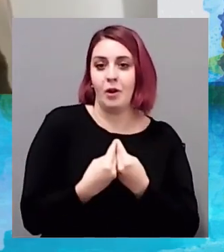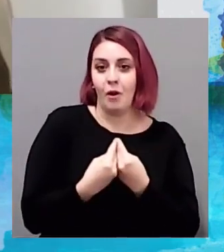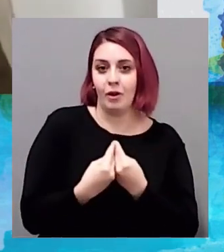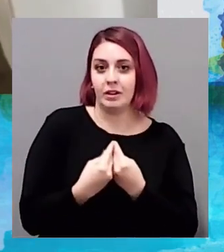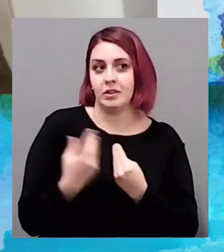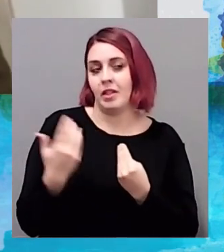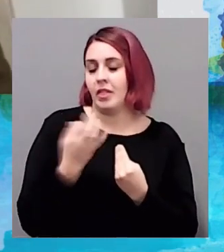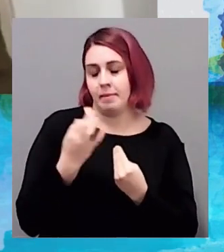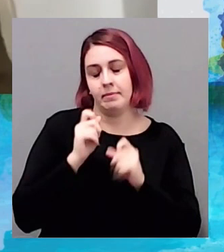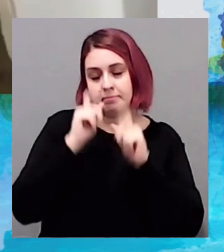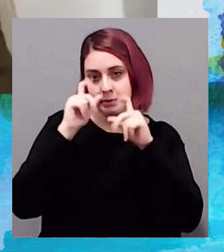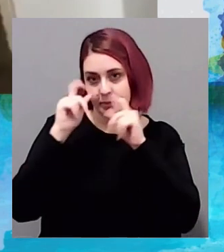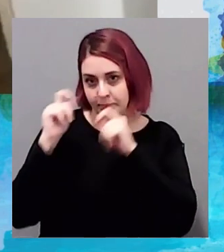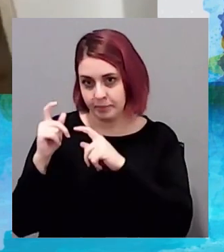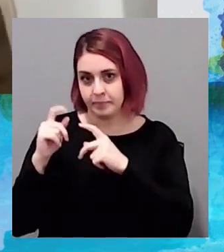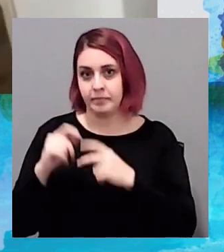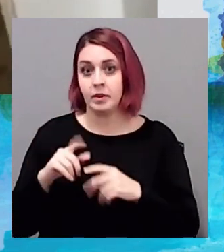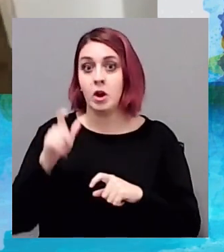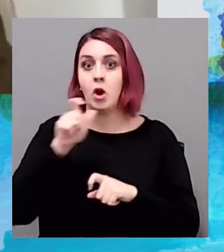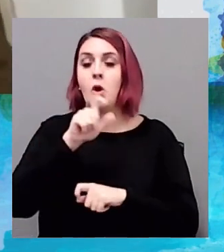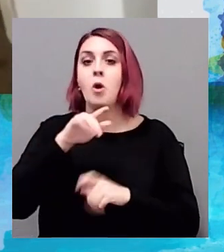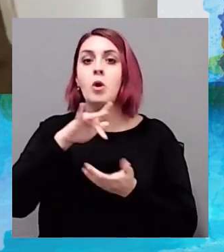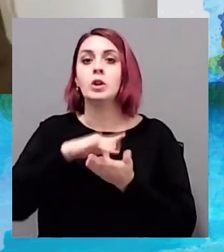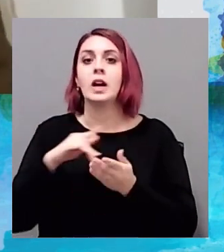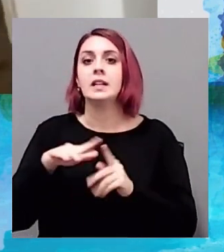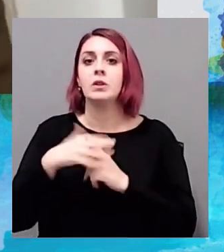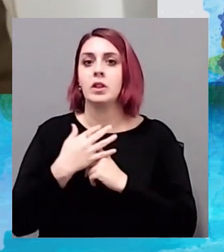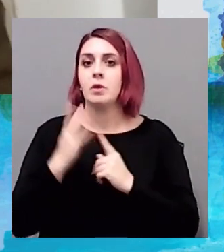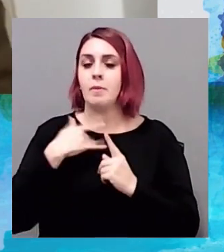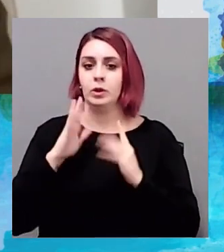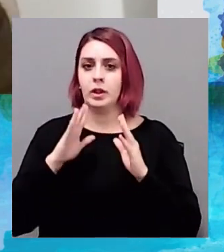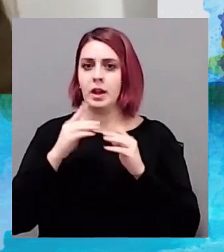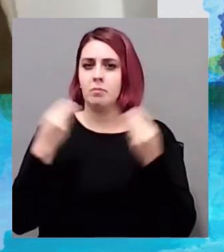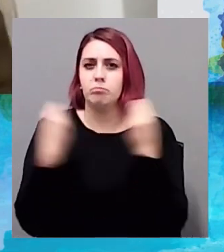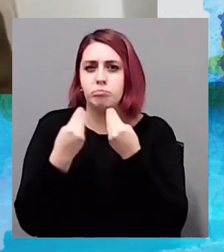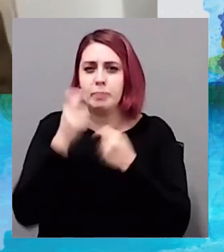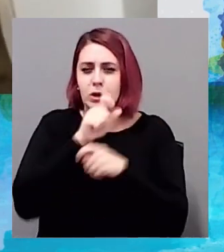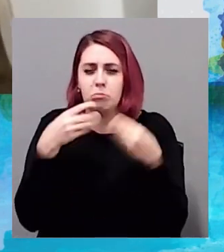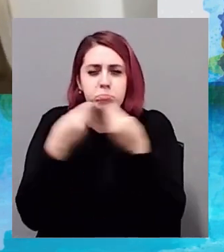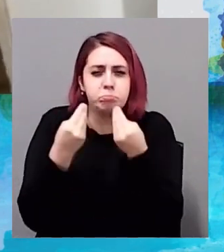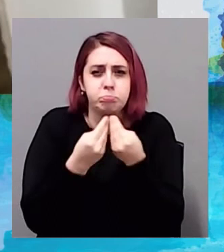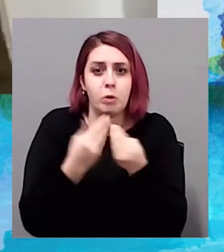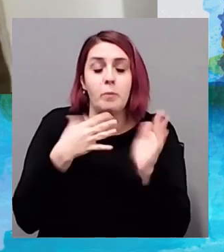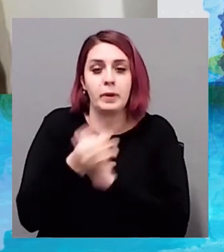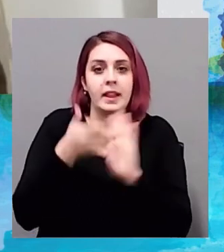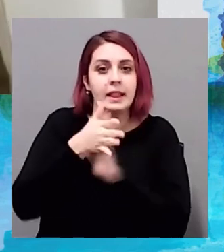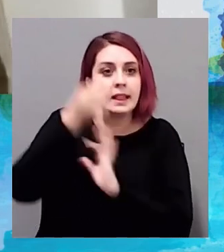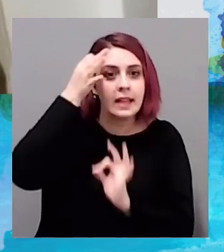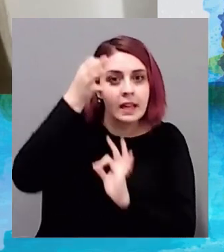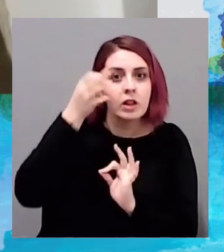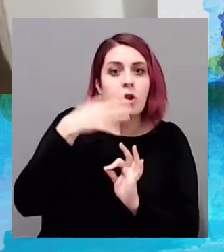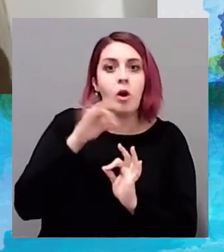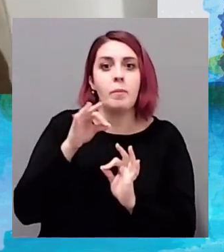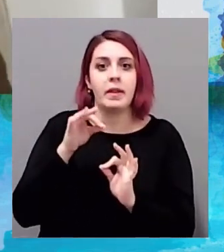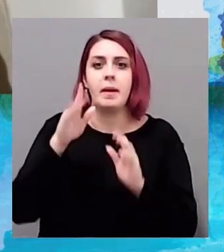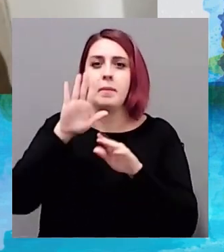family obligations. So all of these things need to be taken into consideration when we put together these types of descriptions